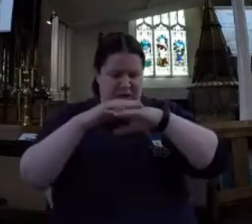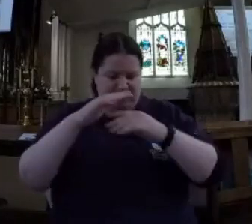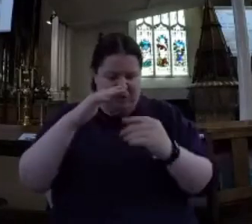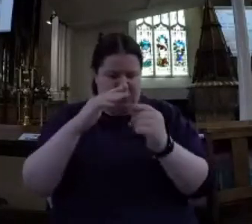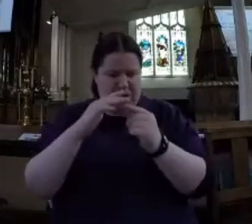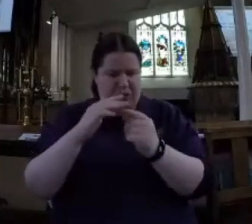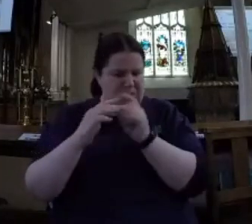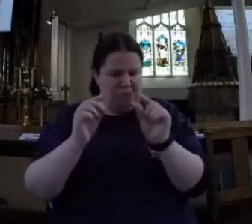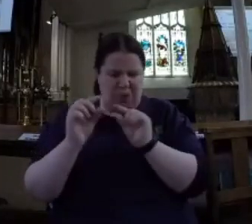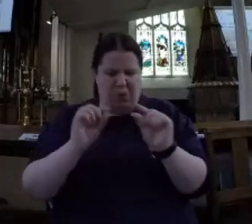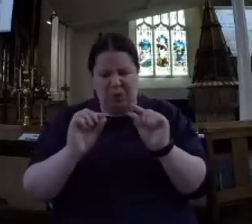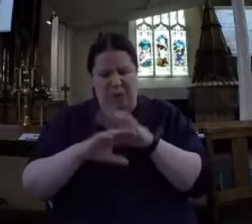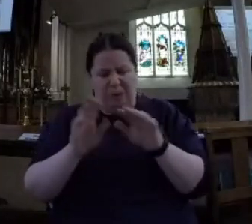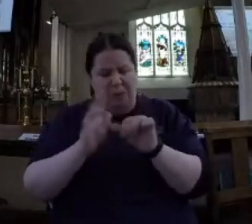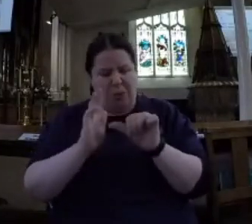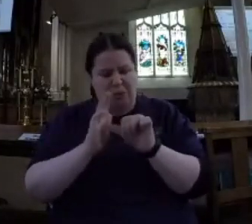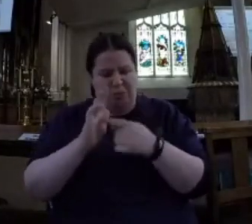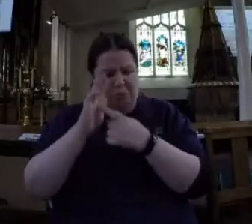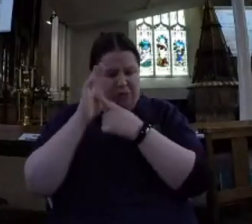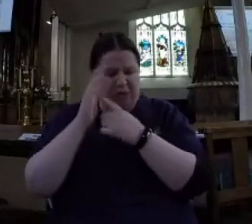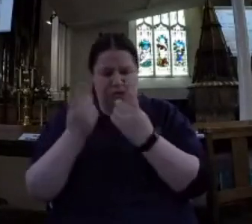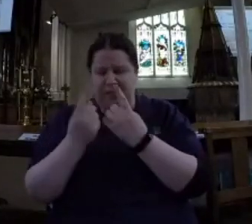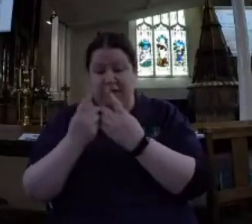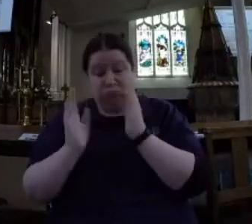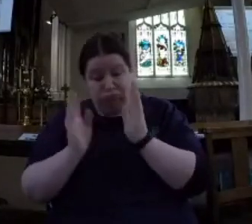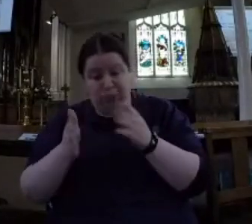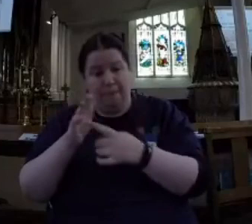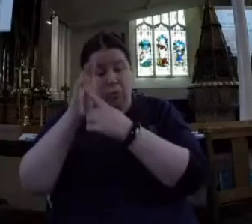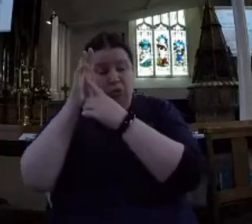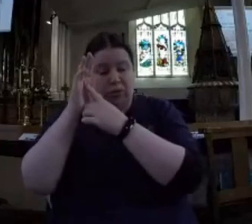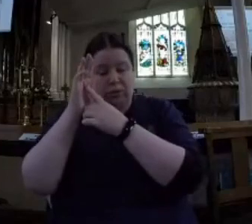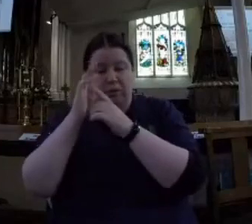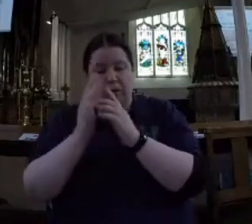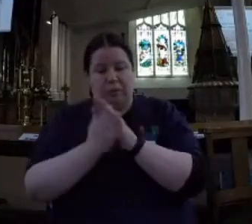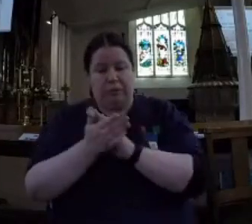the important things don't fit in. We need to start again.